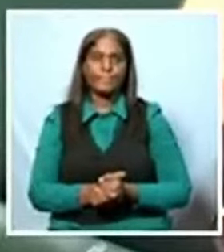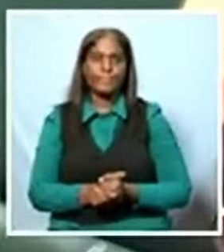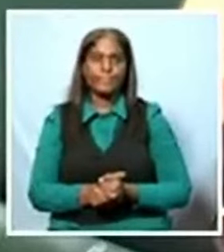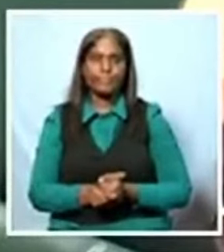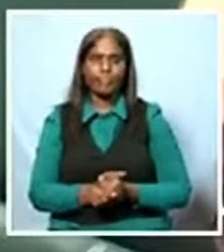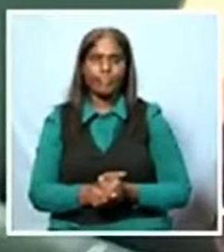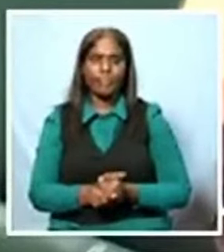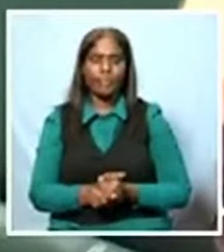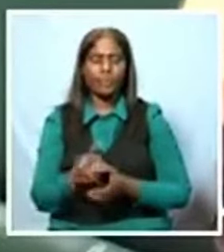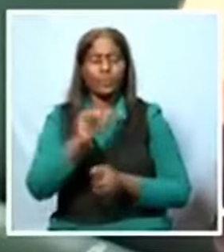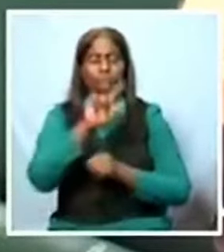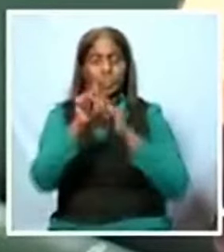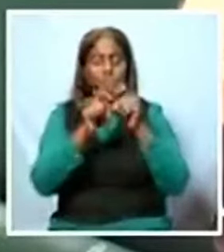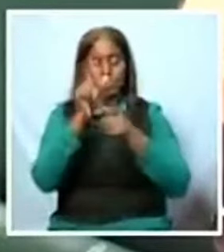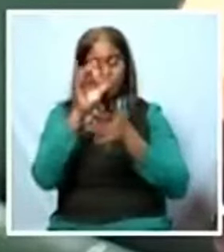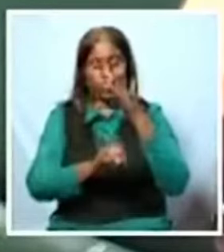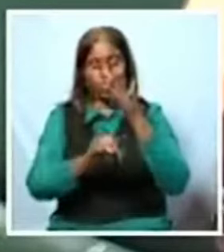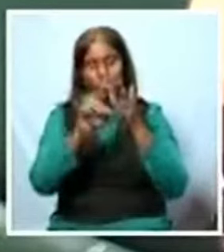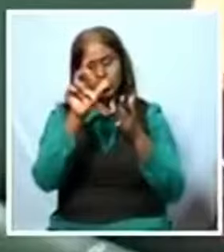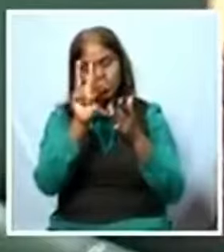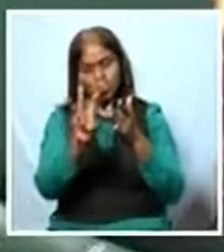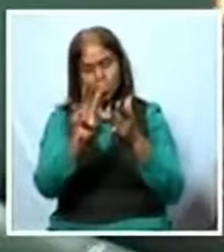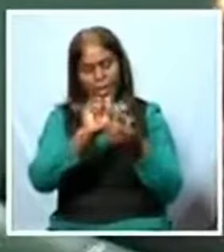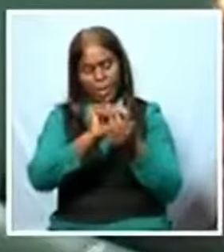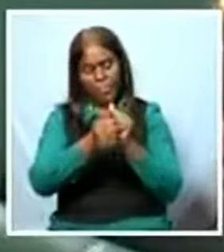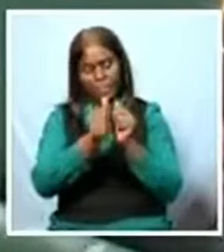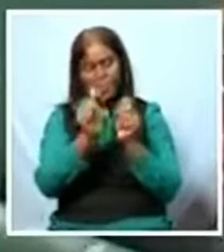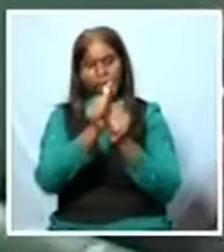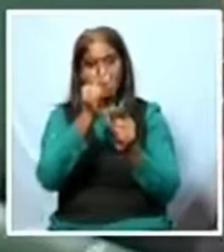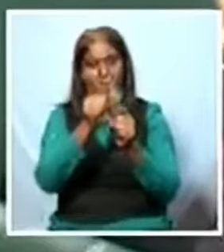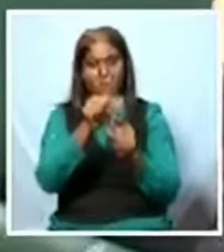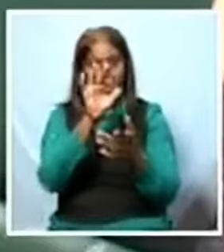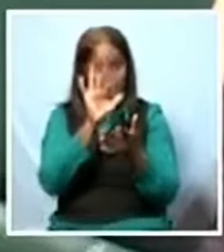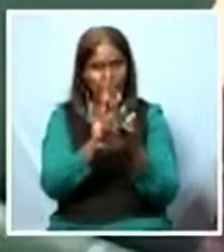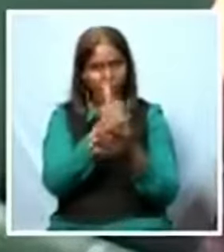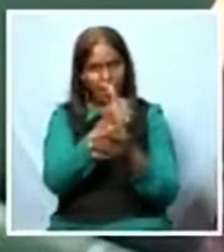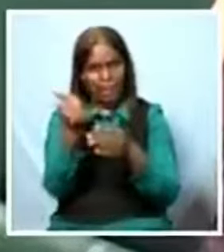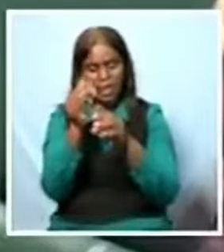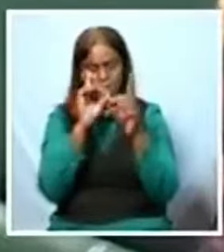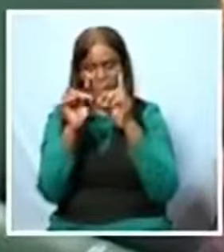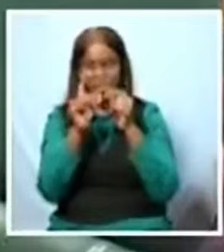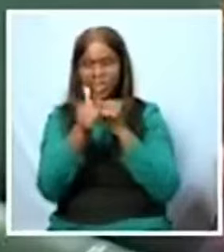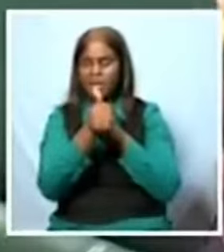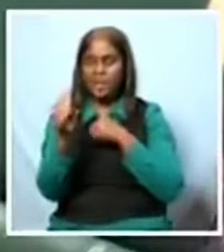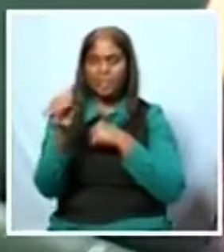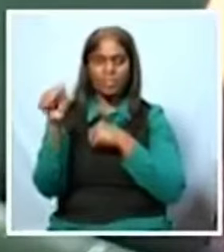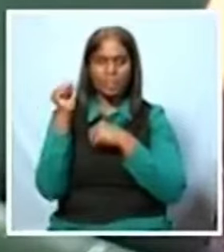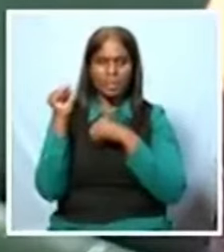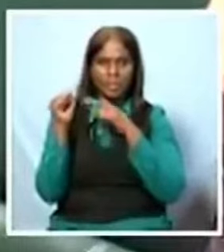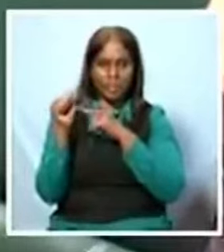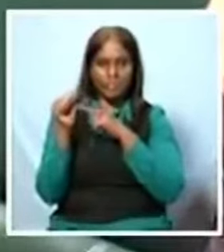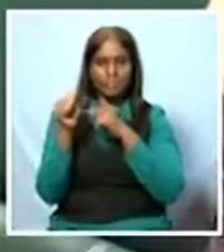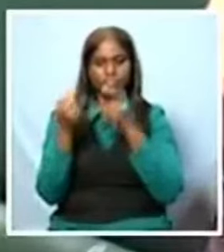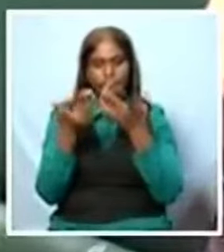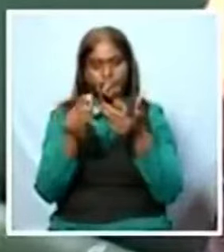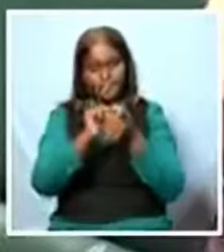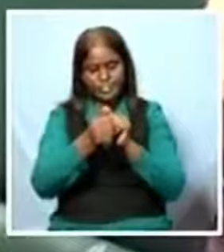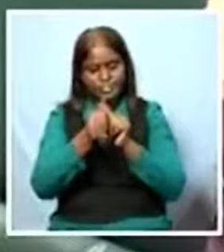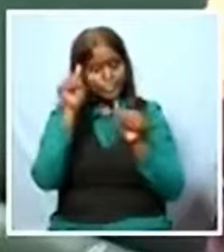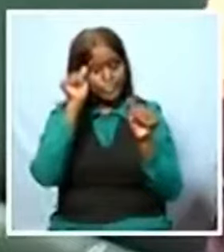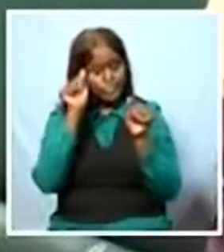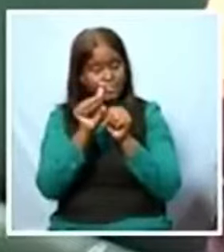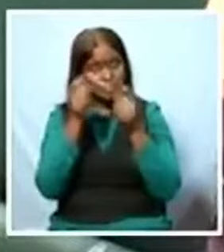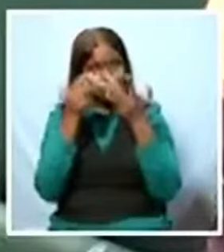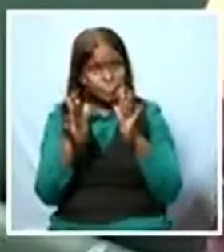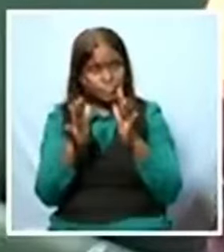The question is that Clause 2 be amended with words as circulated. Any debate, any objection? Amendment is agreed